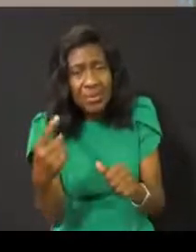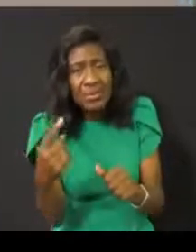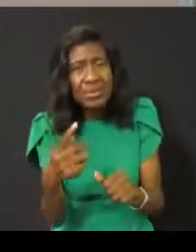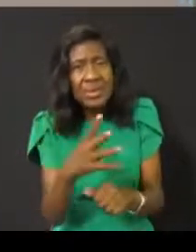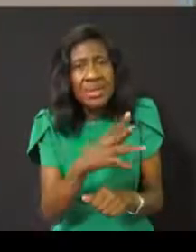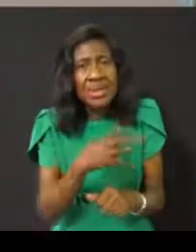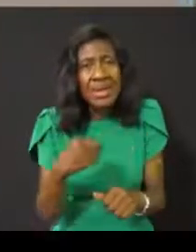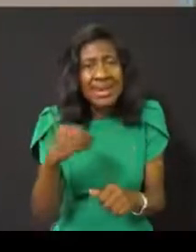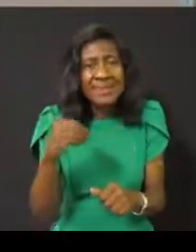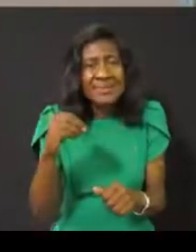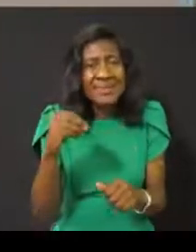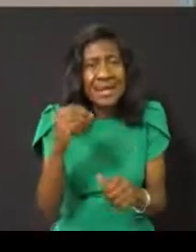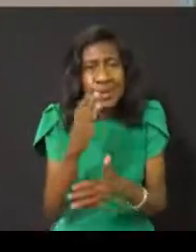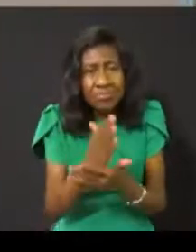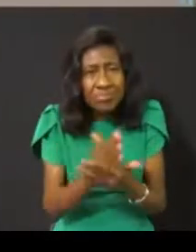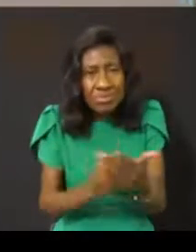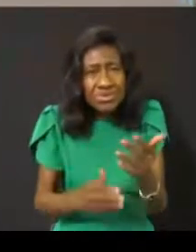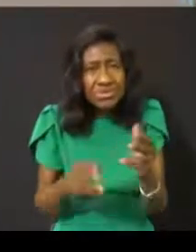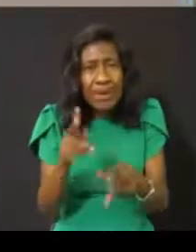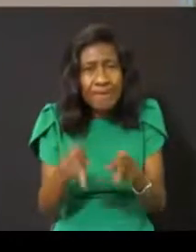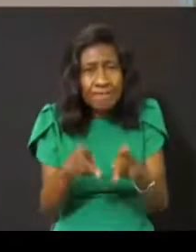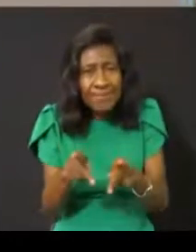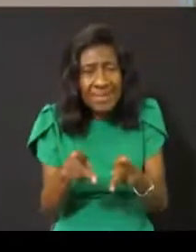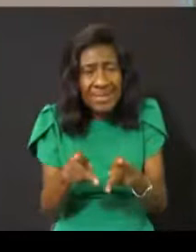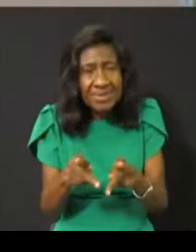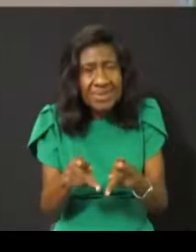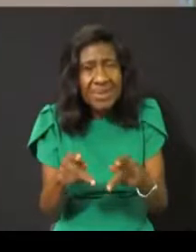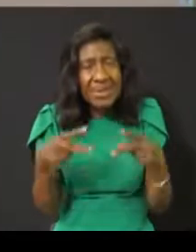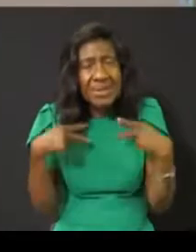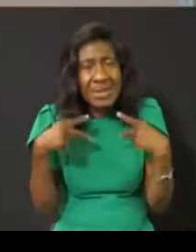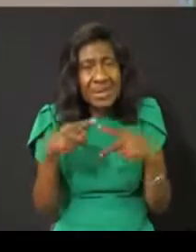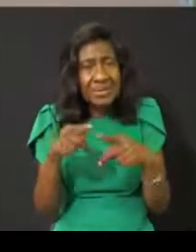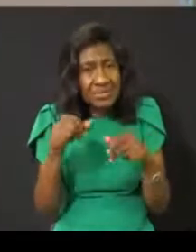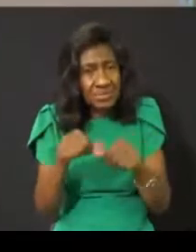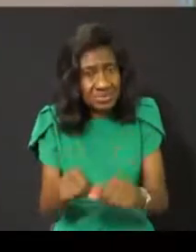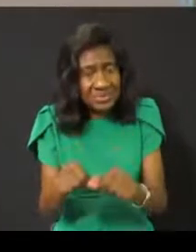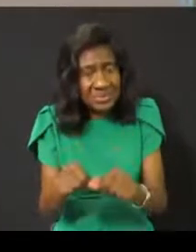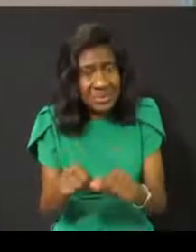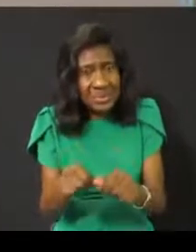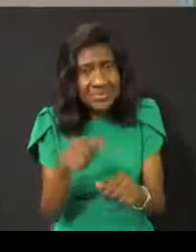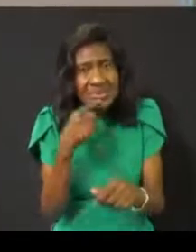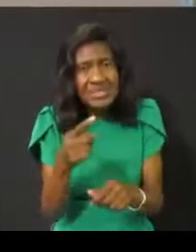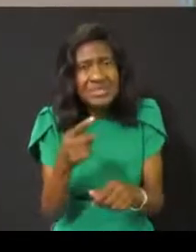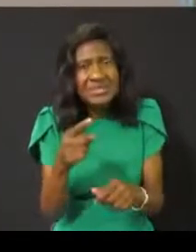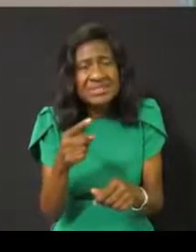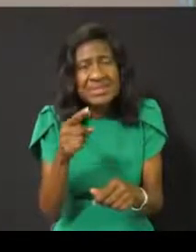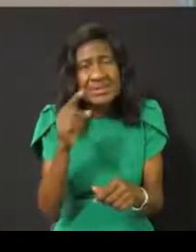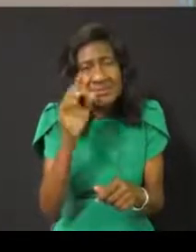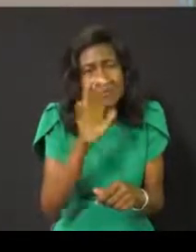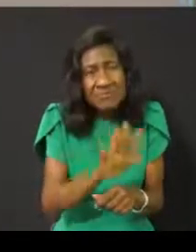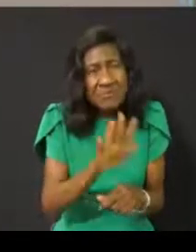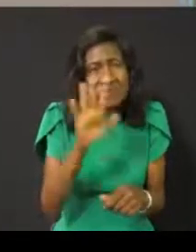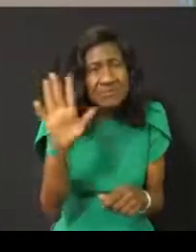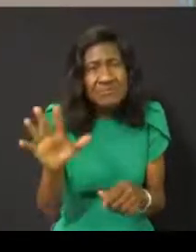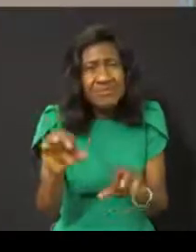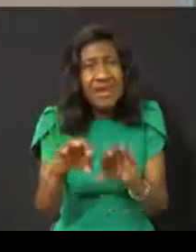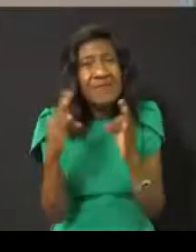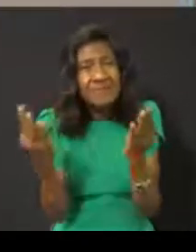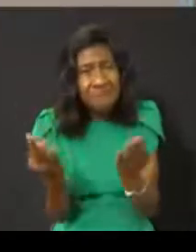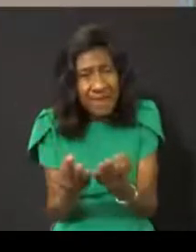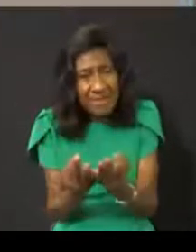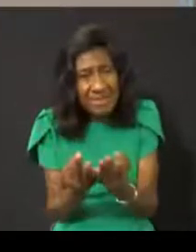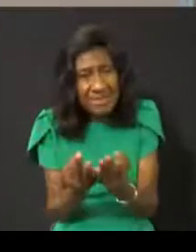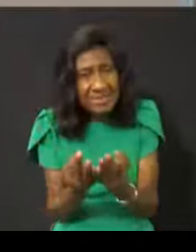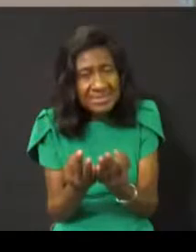the second pilot, this still meant that a further of 55 families could leave quarantine right away and get back to